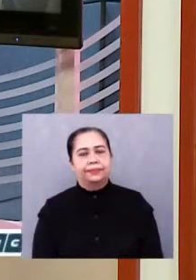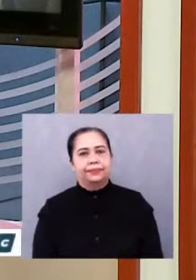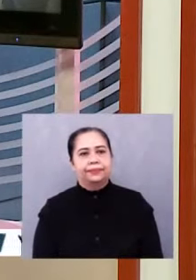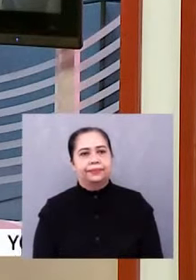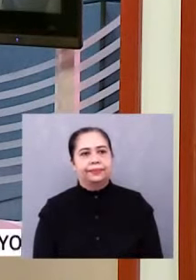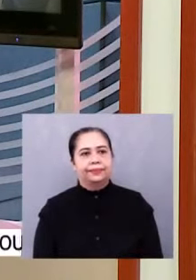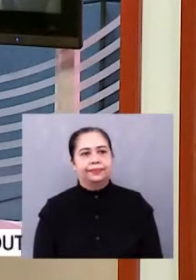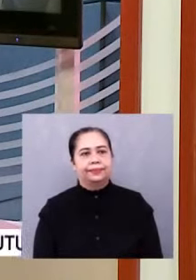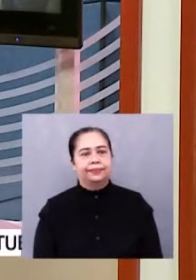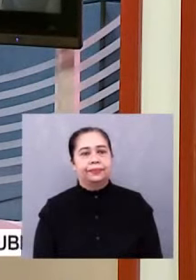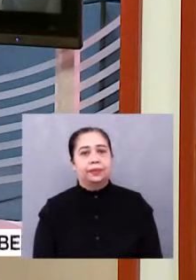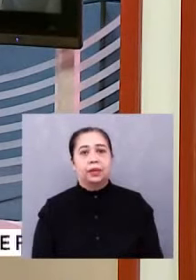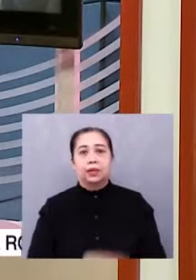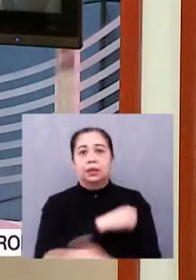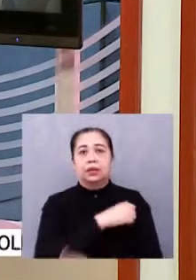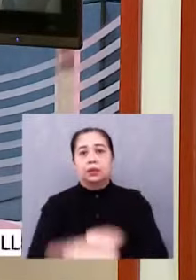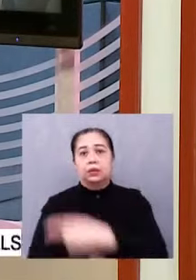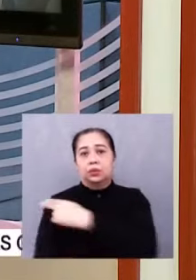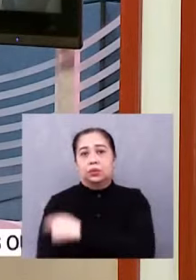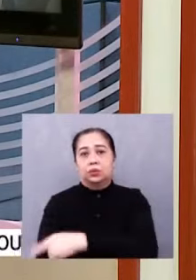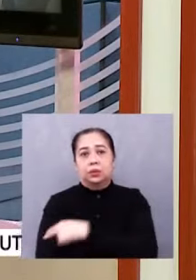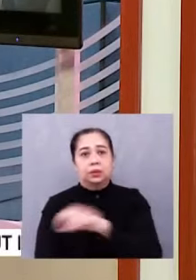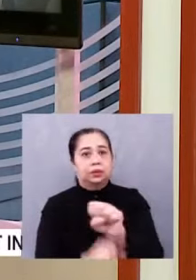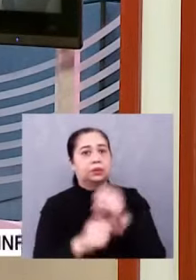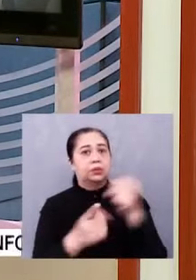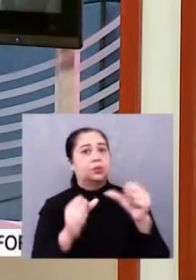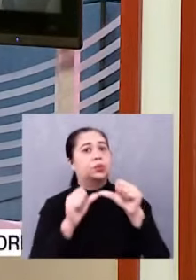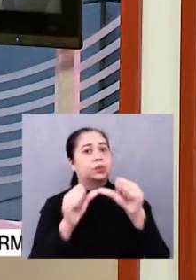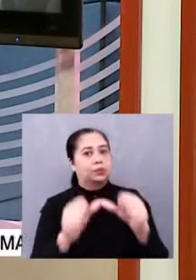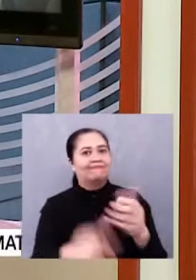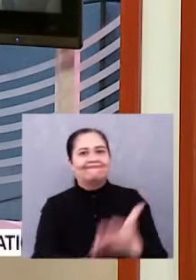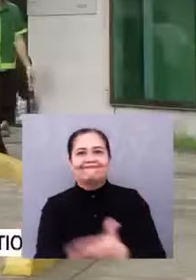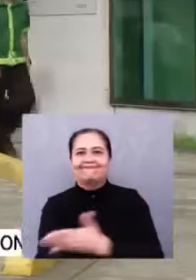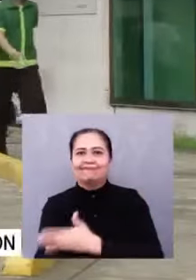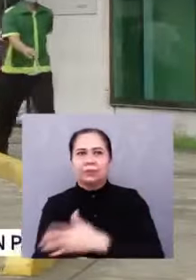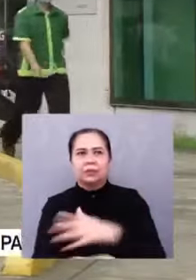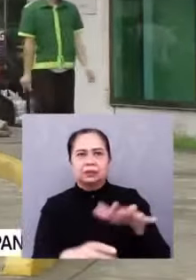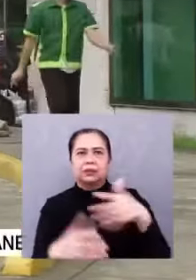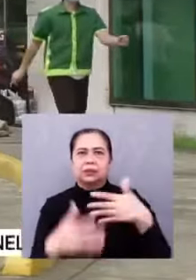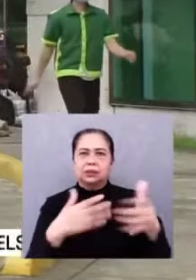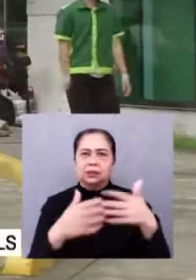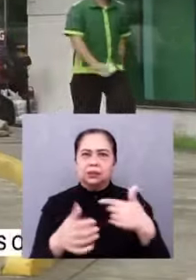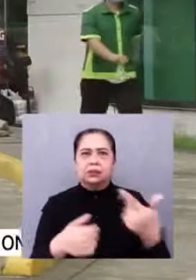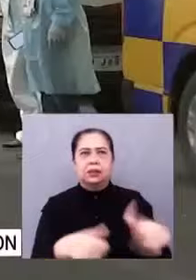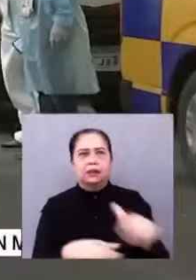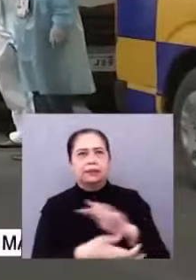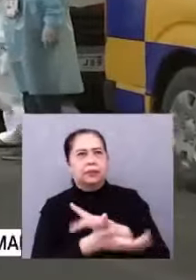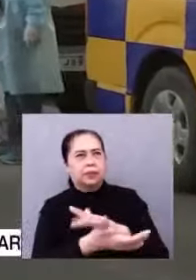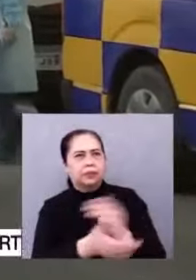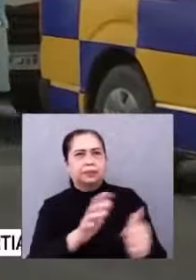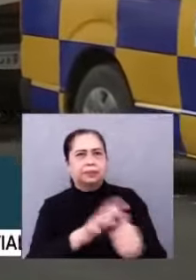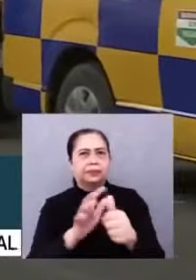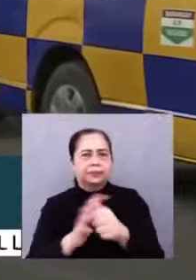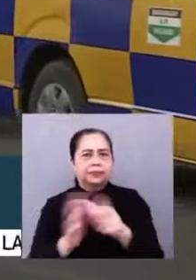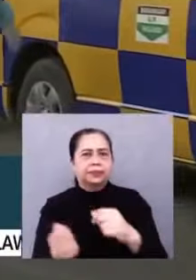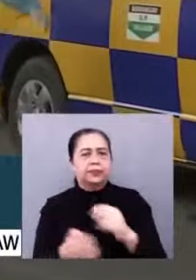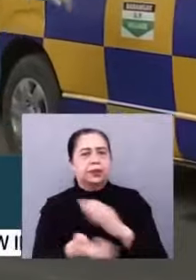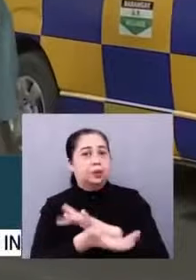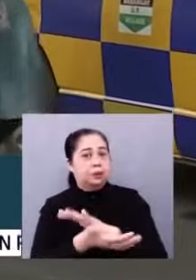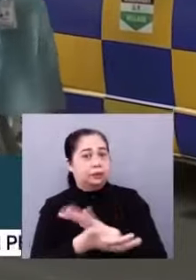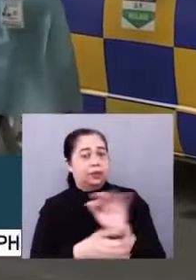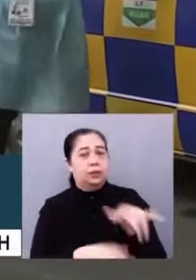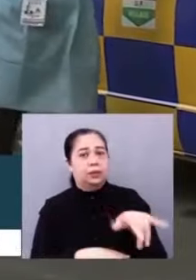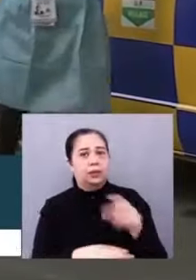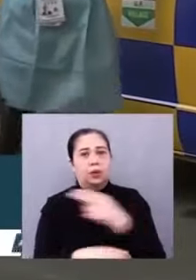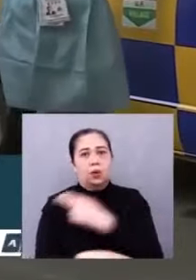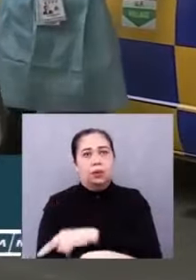The country's hospital situation continues to improve amid the dip in COVID-19 cases. COVID-19